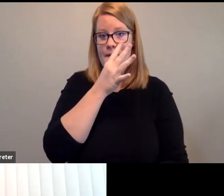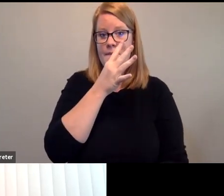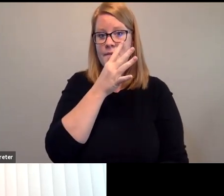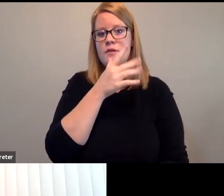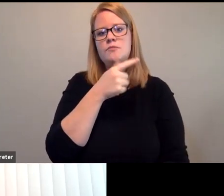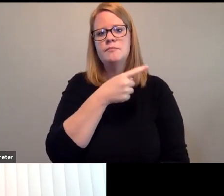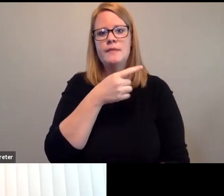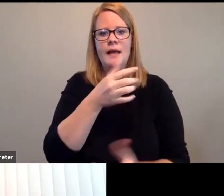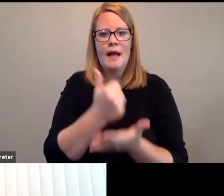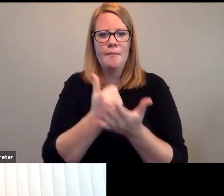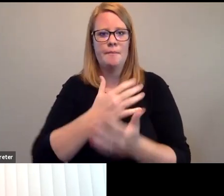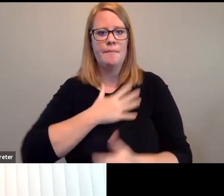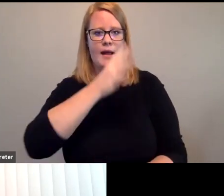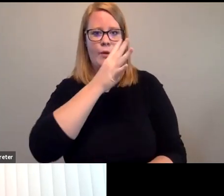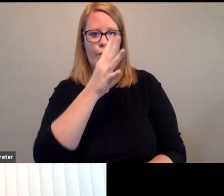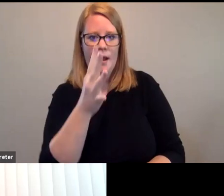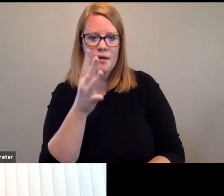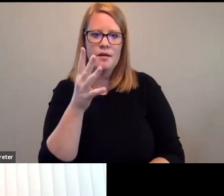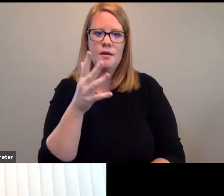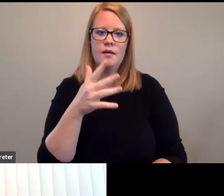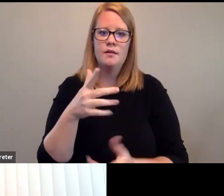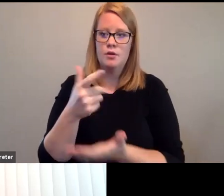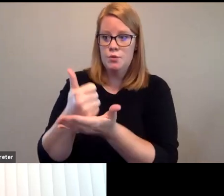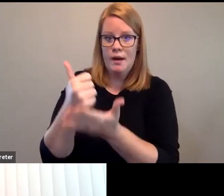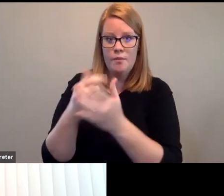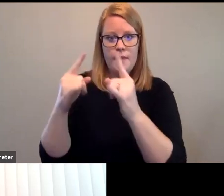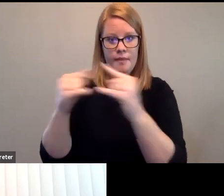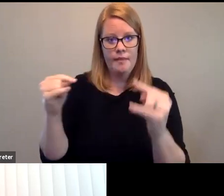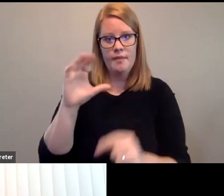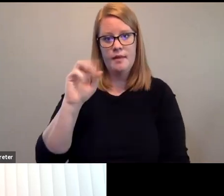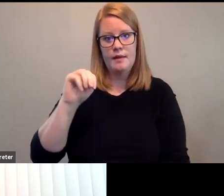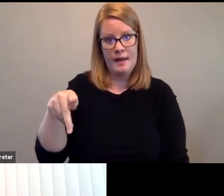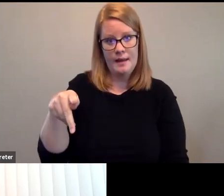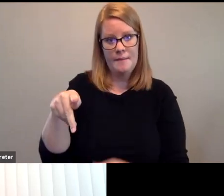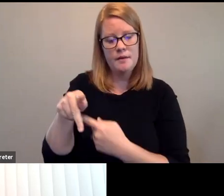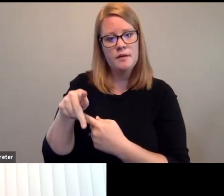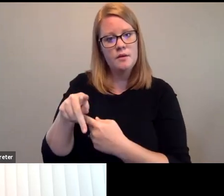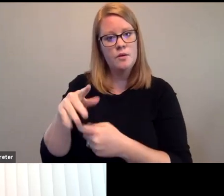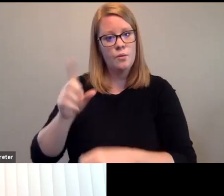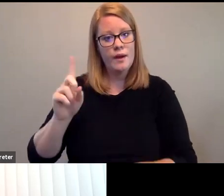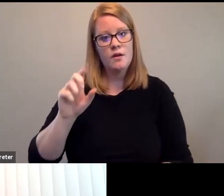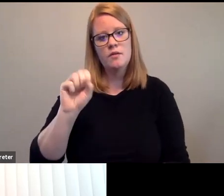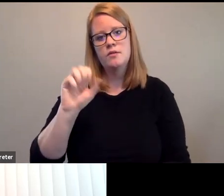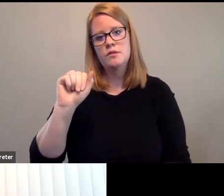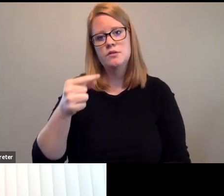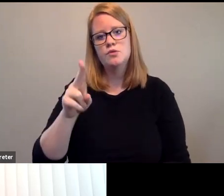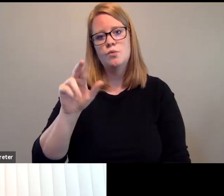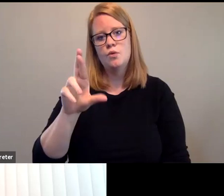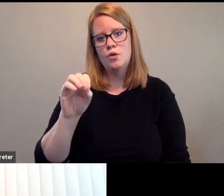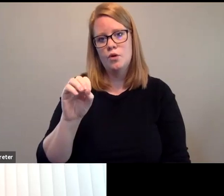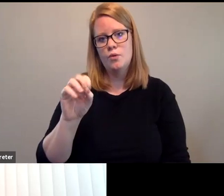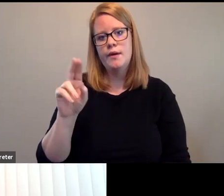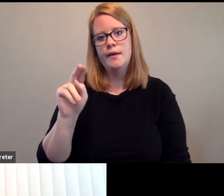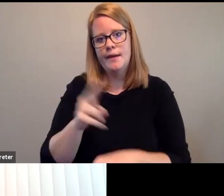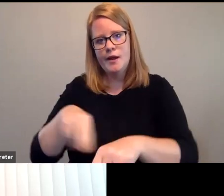first time of me ever going and seeing that camp there that's located on Saguaro National Monument West.